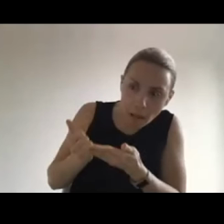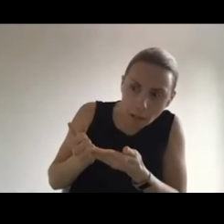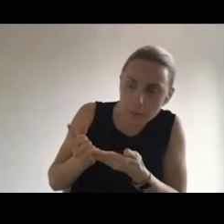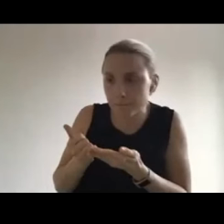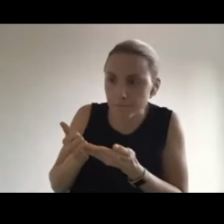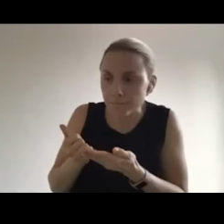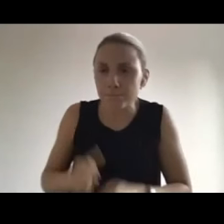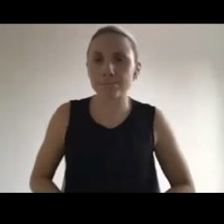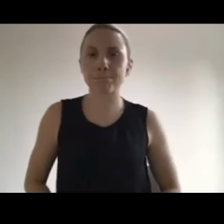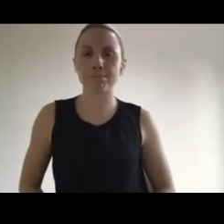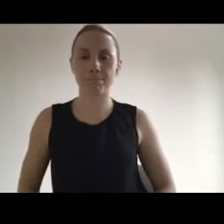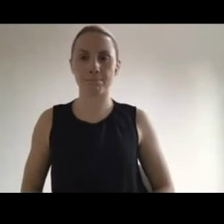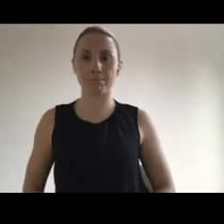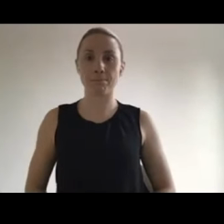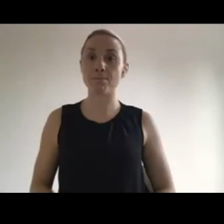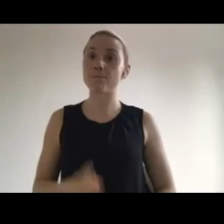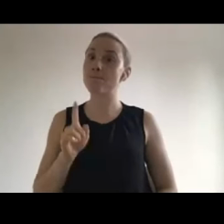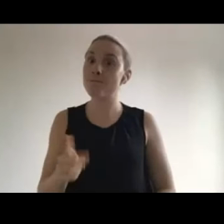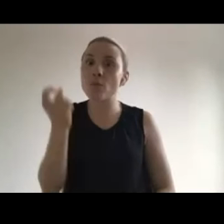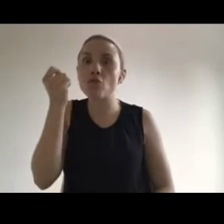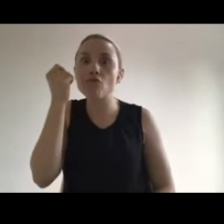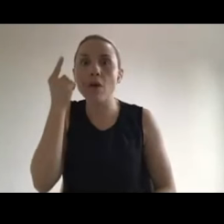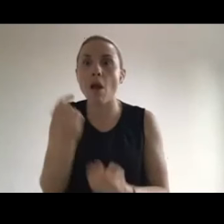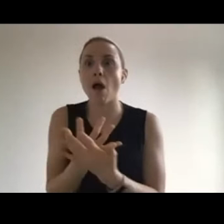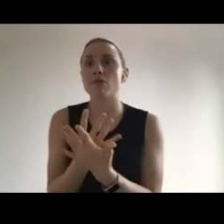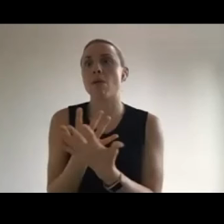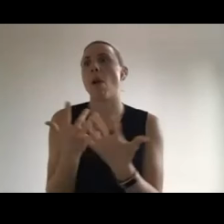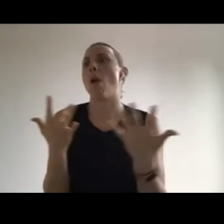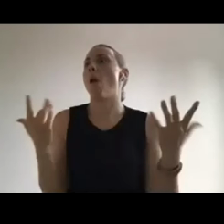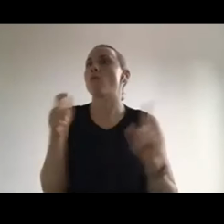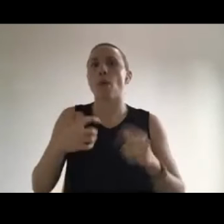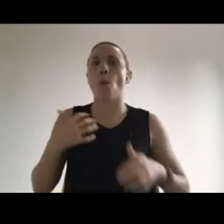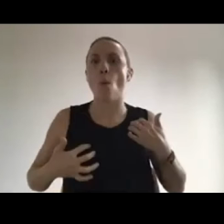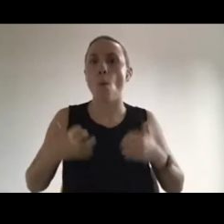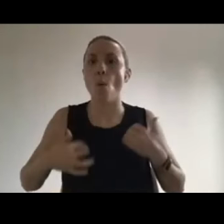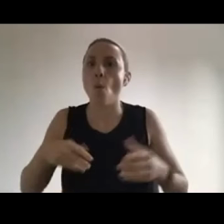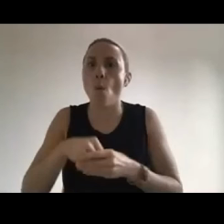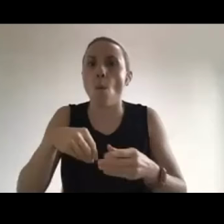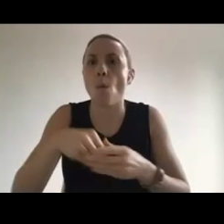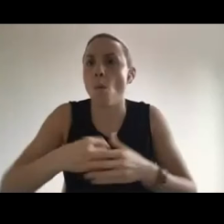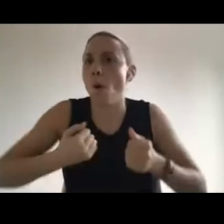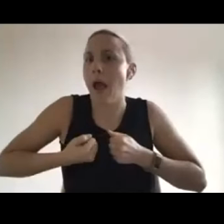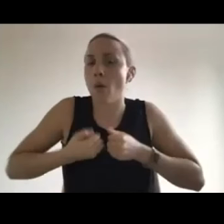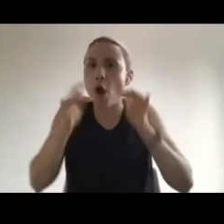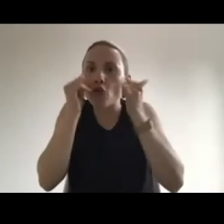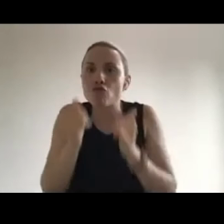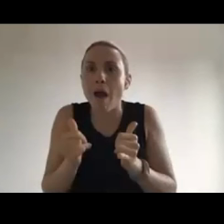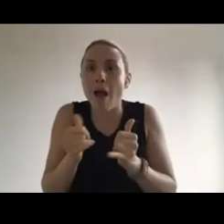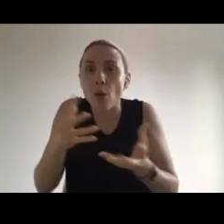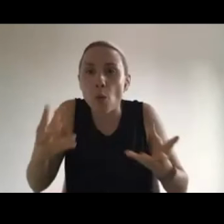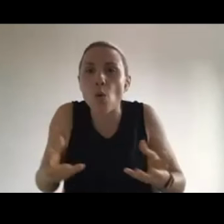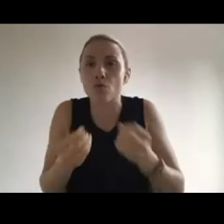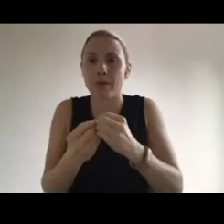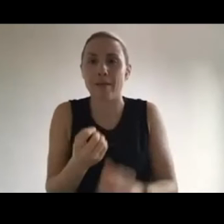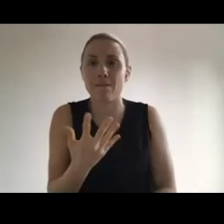a tremendous interest in the program we were developing. There were almost 5,000 people approaching